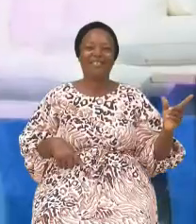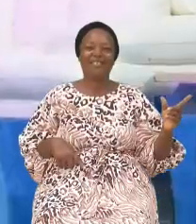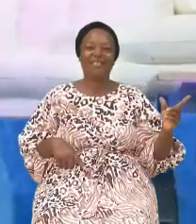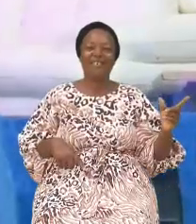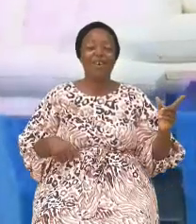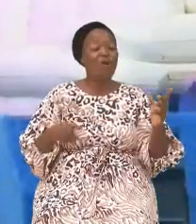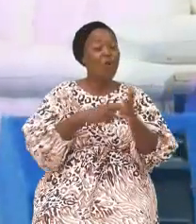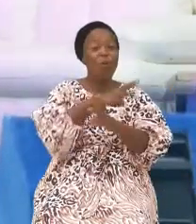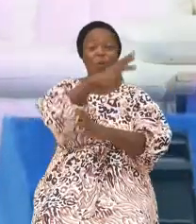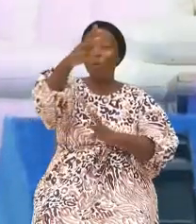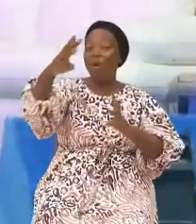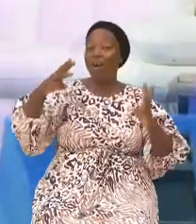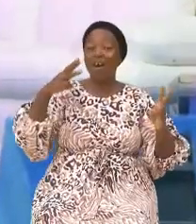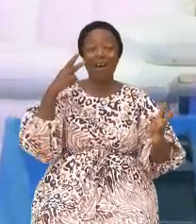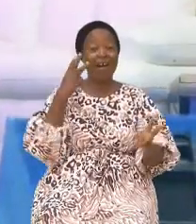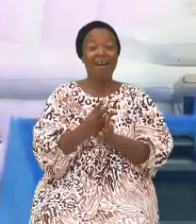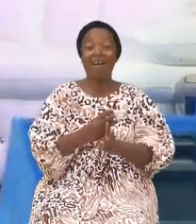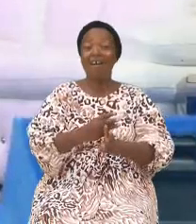Praise the Lord.